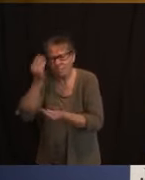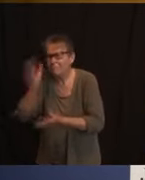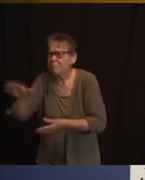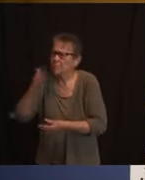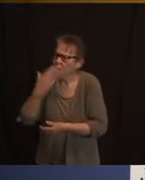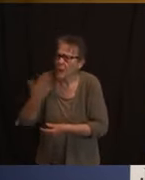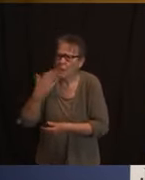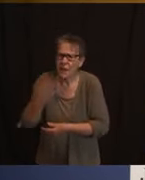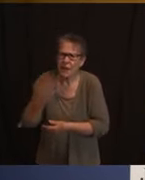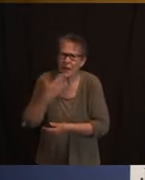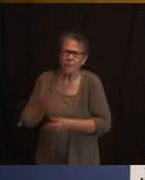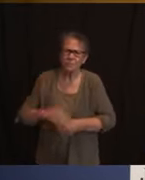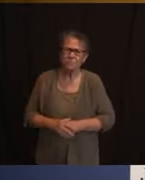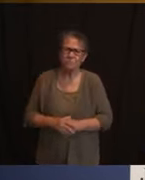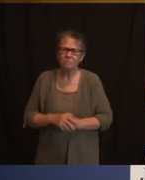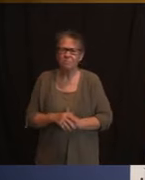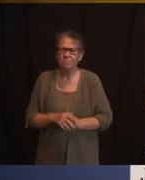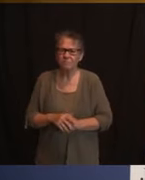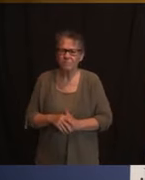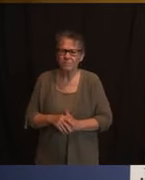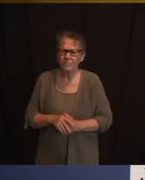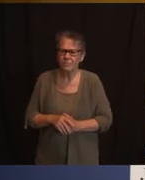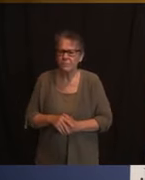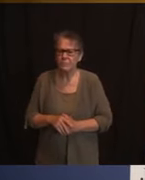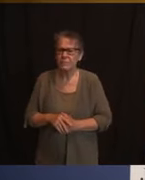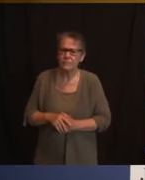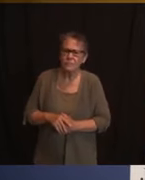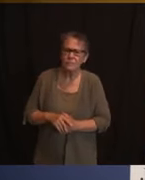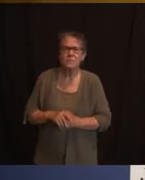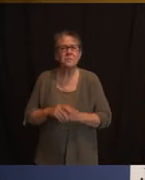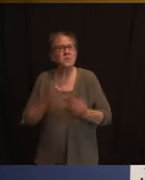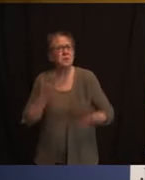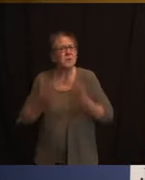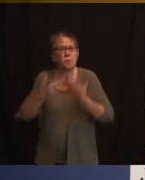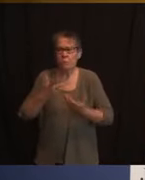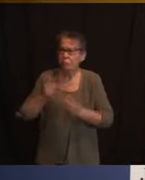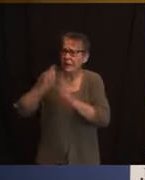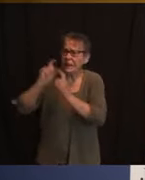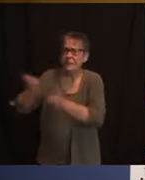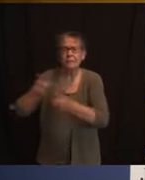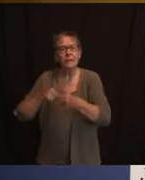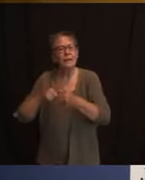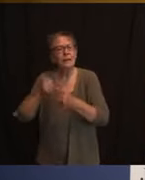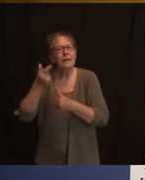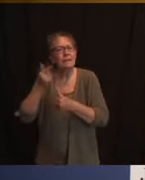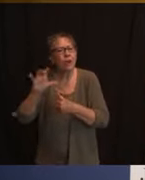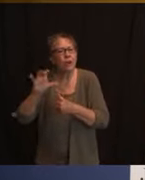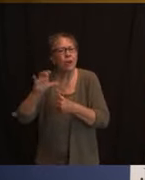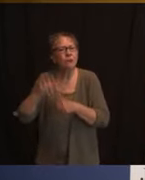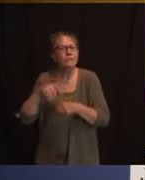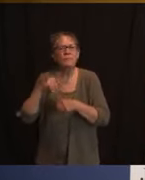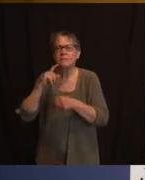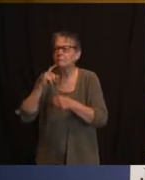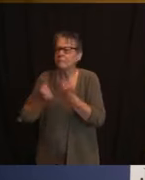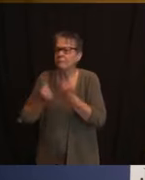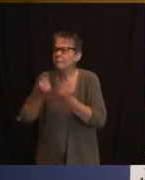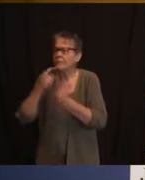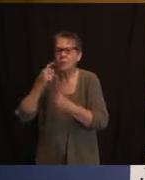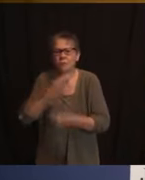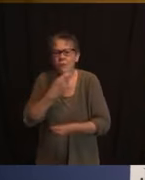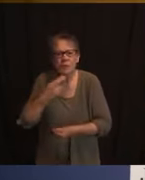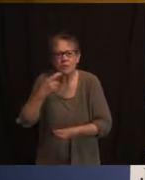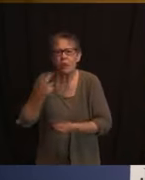providing meals, or sending homemade masks, or participating in drive-by thank yous. As